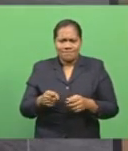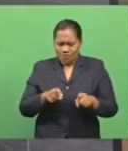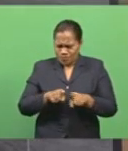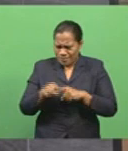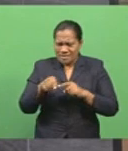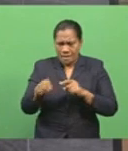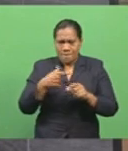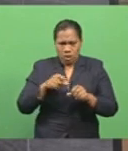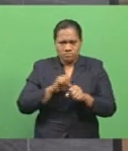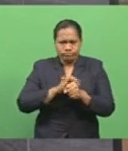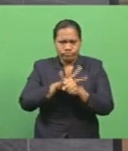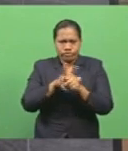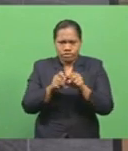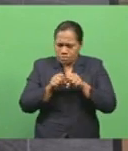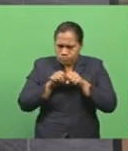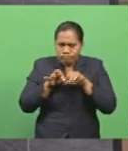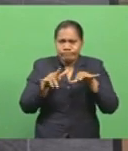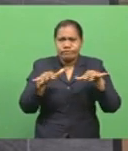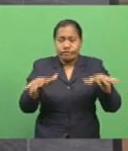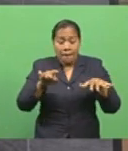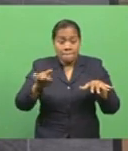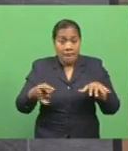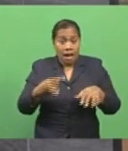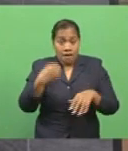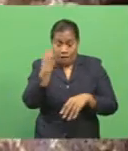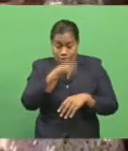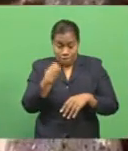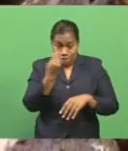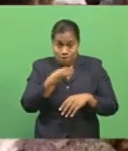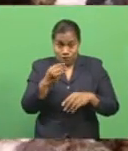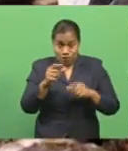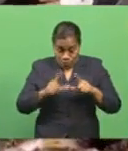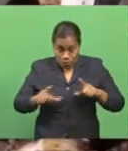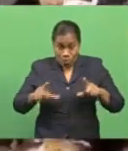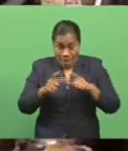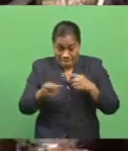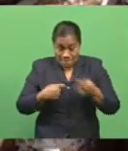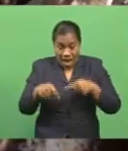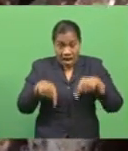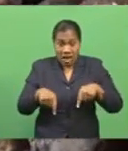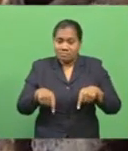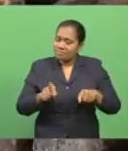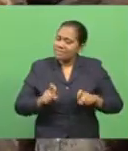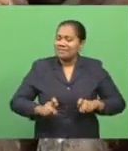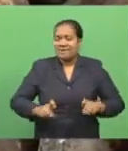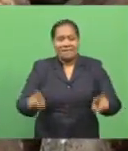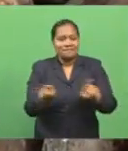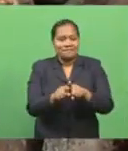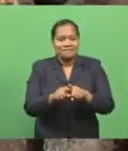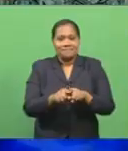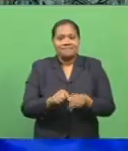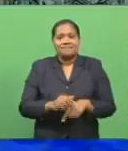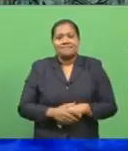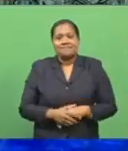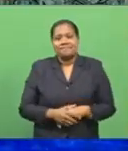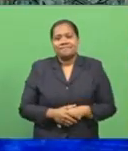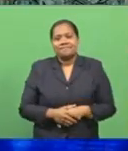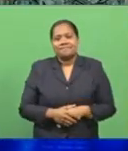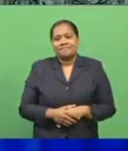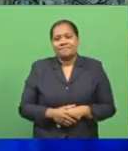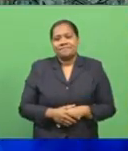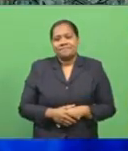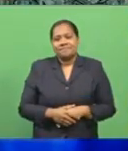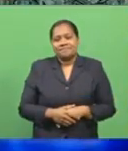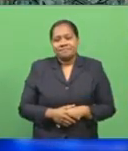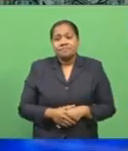spread of COVID-19, local food markets remain well balanced. Kritika Kumar, FBC News.